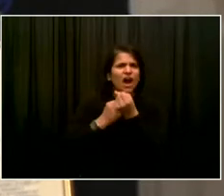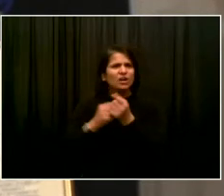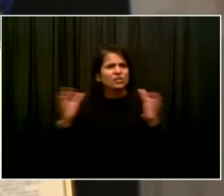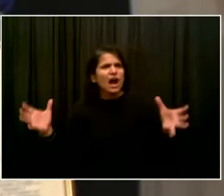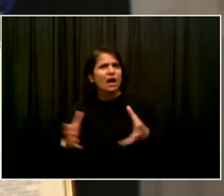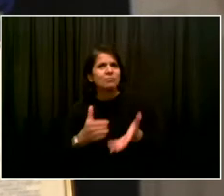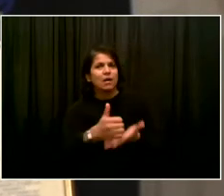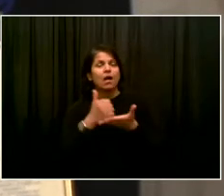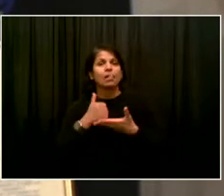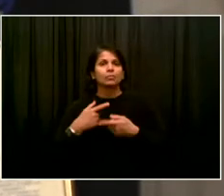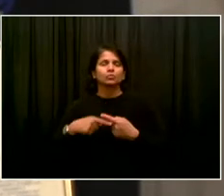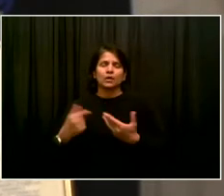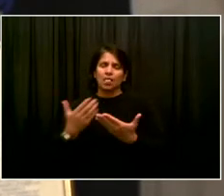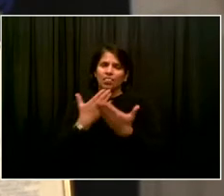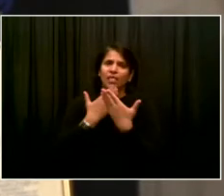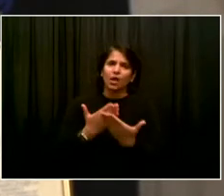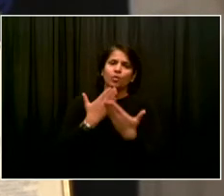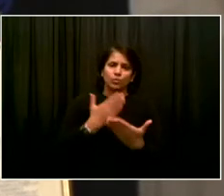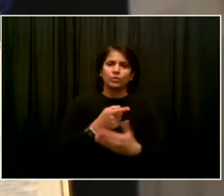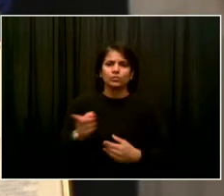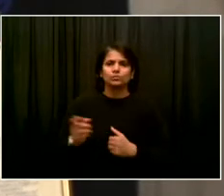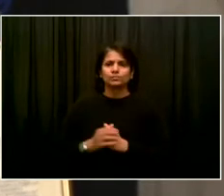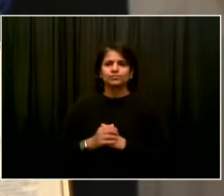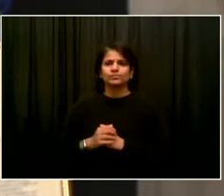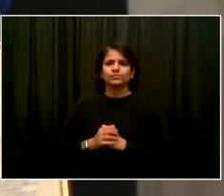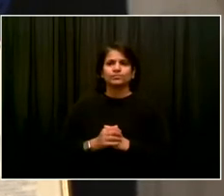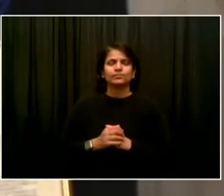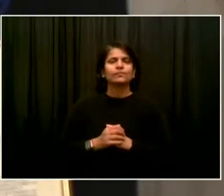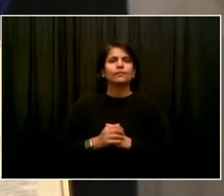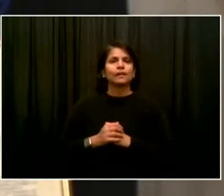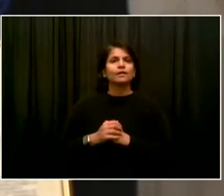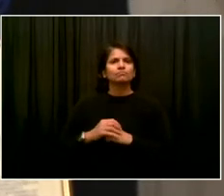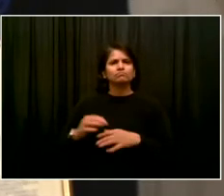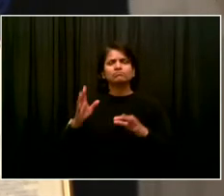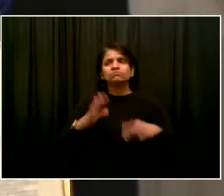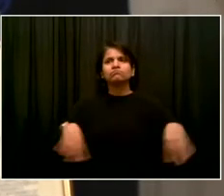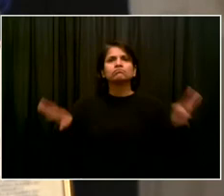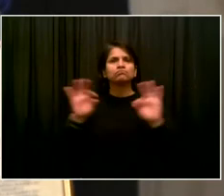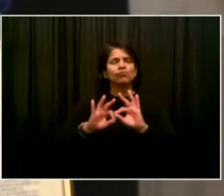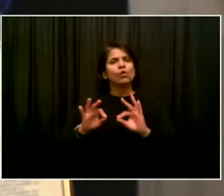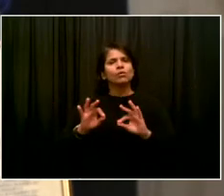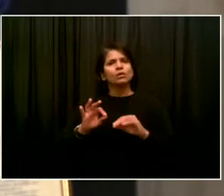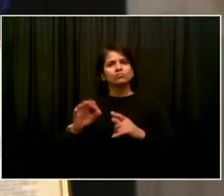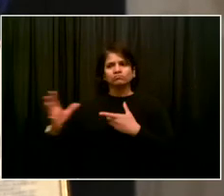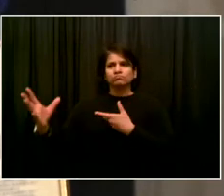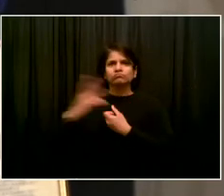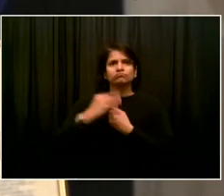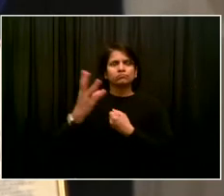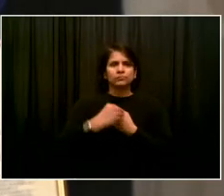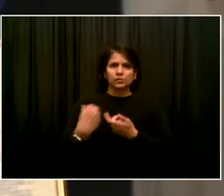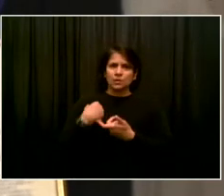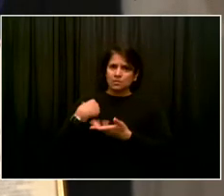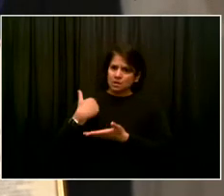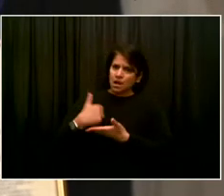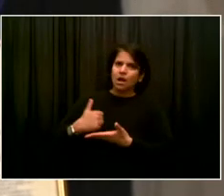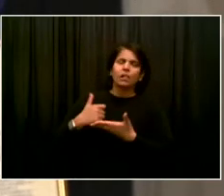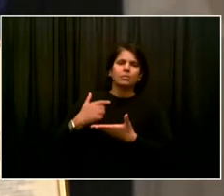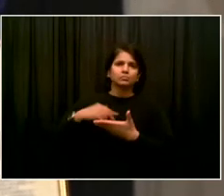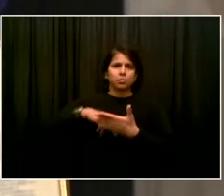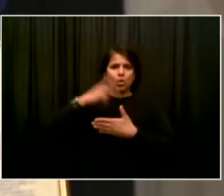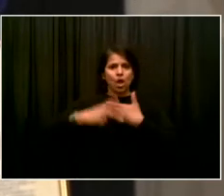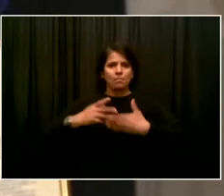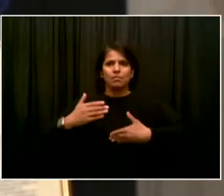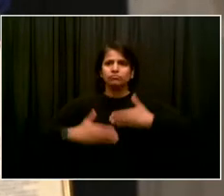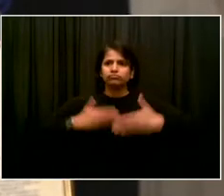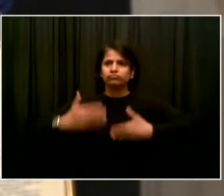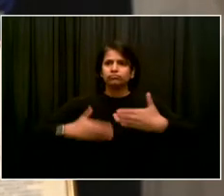officials who's also played a key role from the beginning. I also just want to publicly thank all of